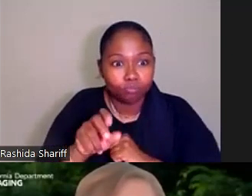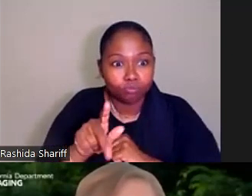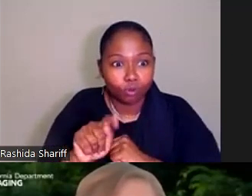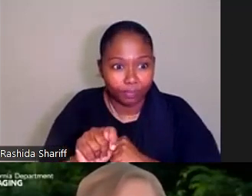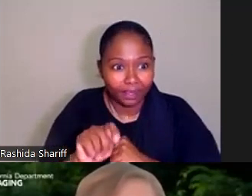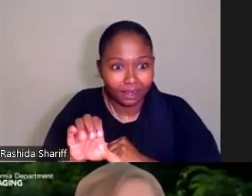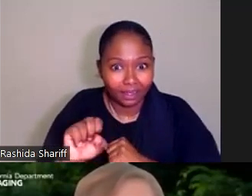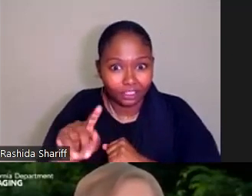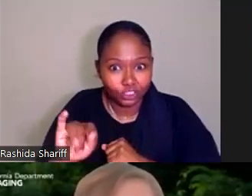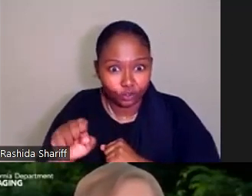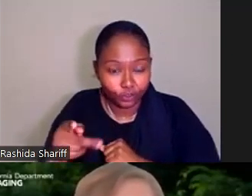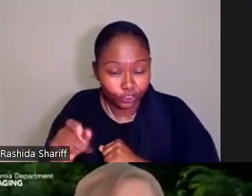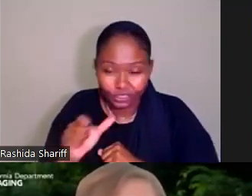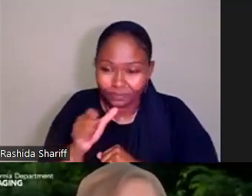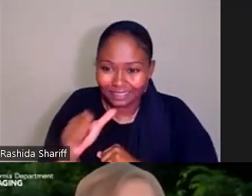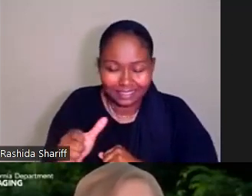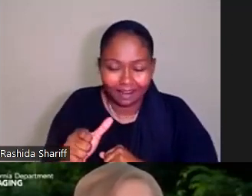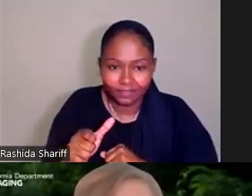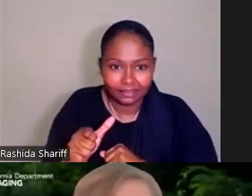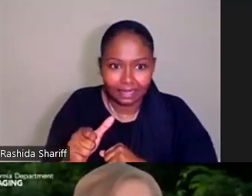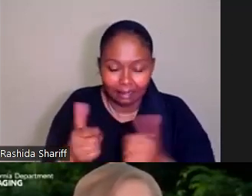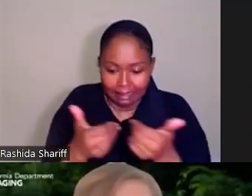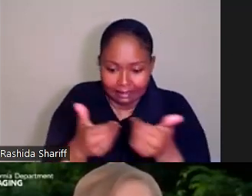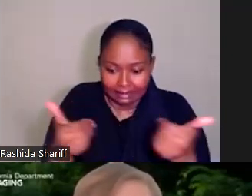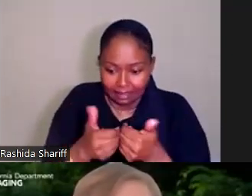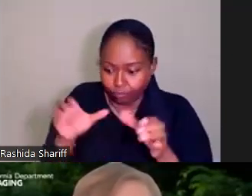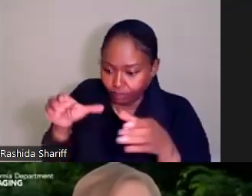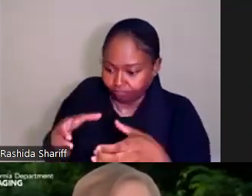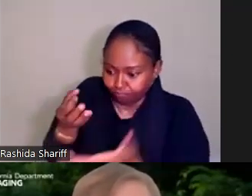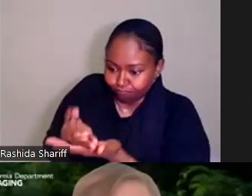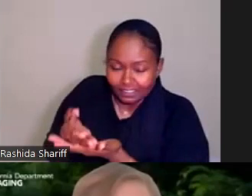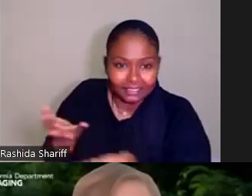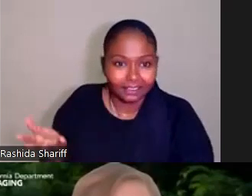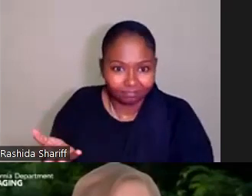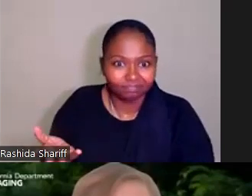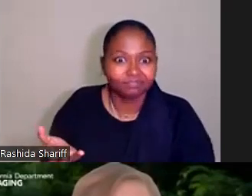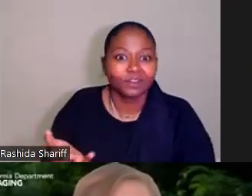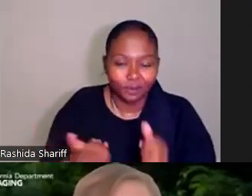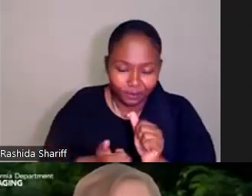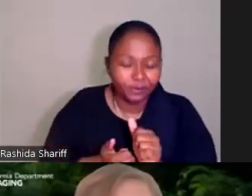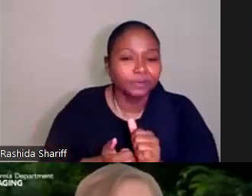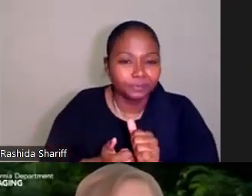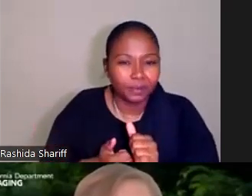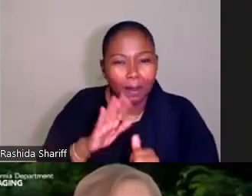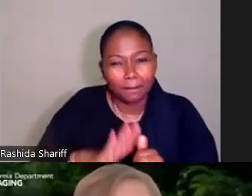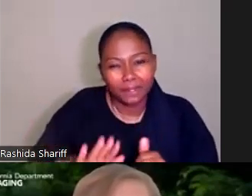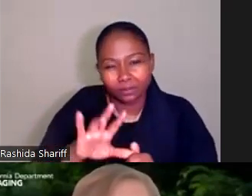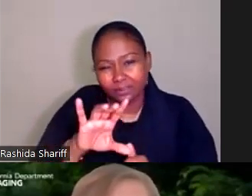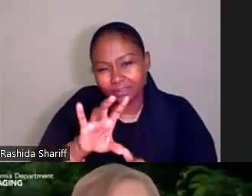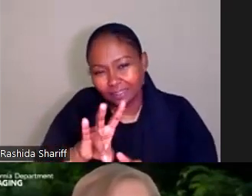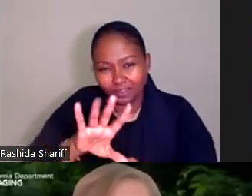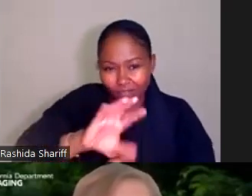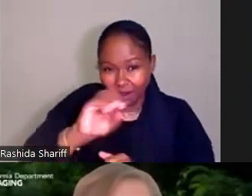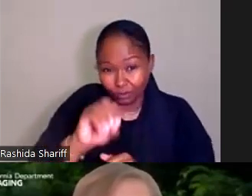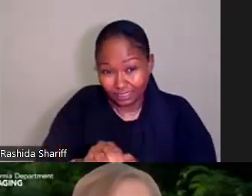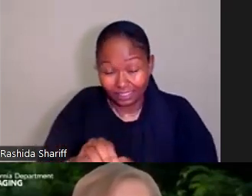separate bucket, so the majority of programs, about 75% of the time, the